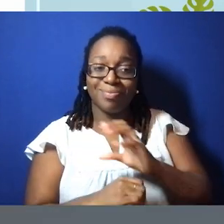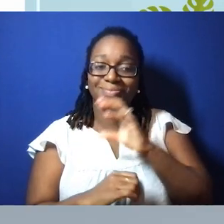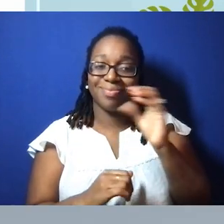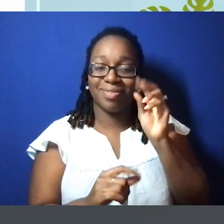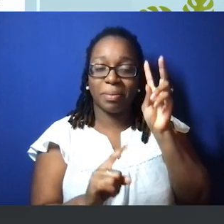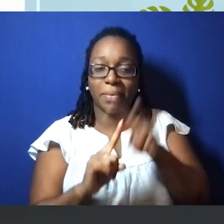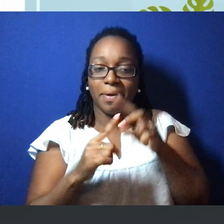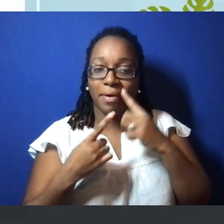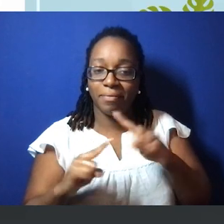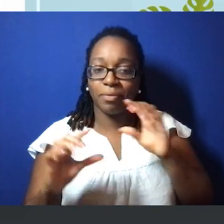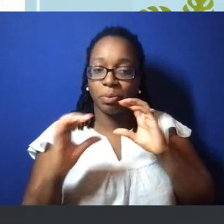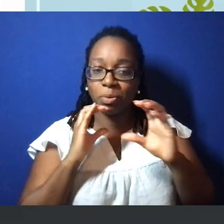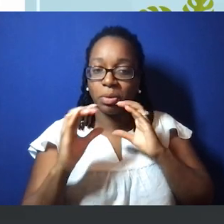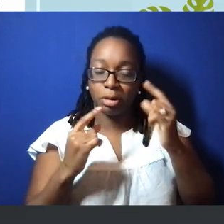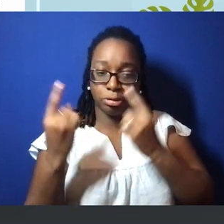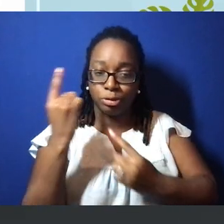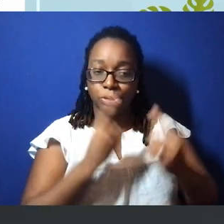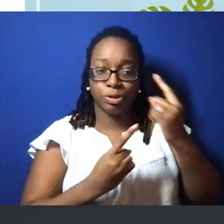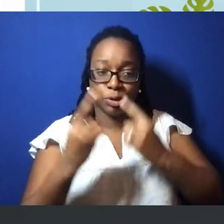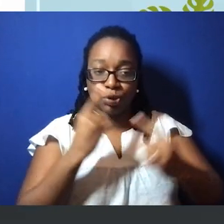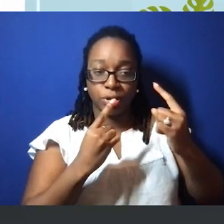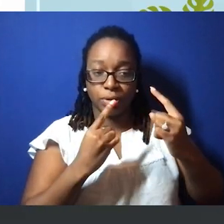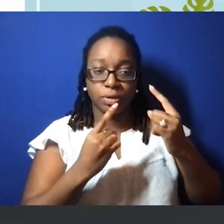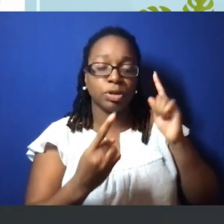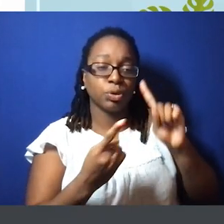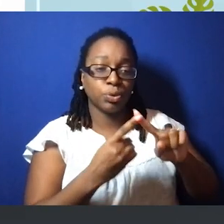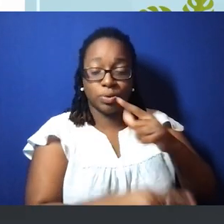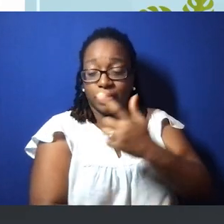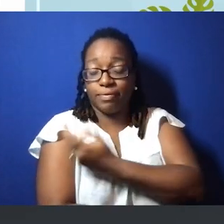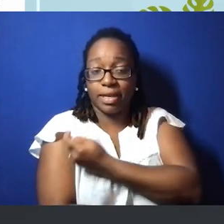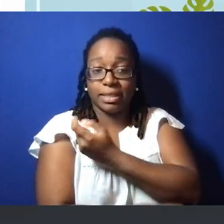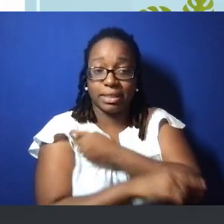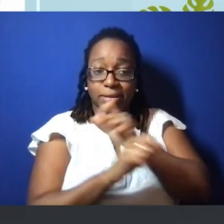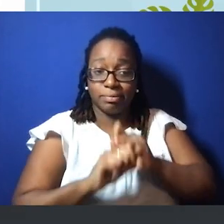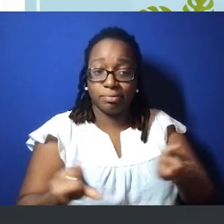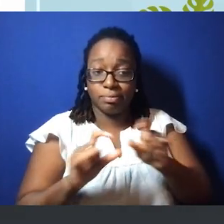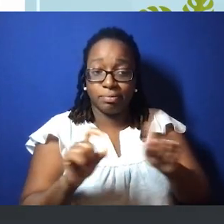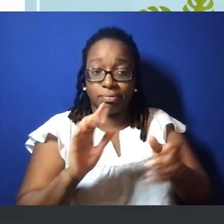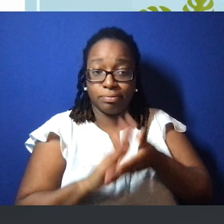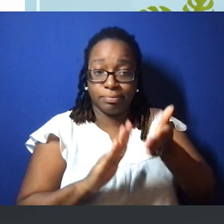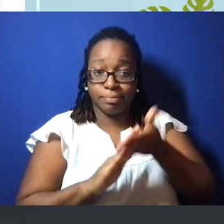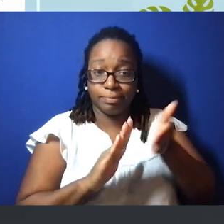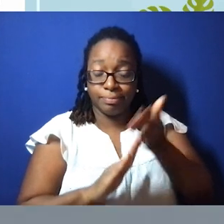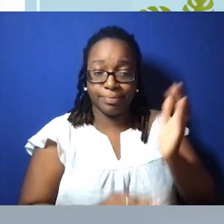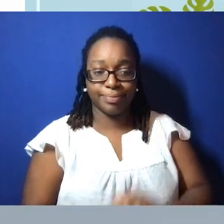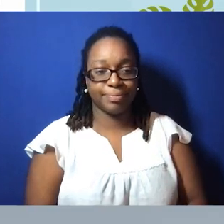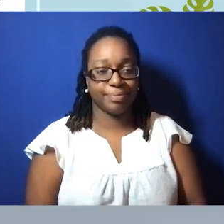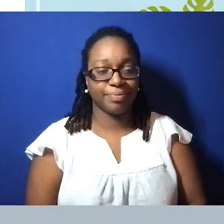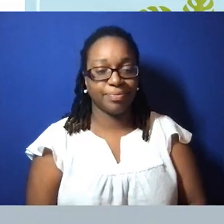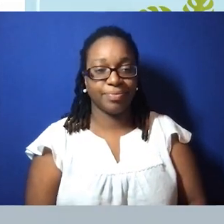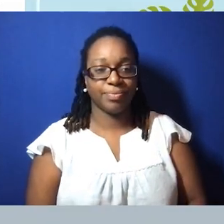communication, and apply effective communication considerations to vaccine distribution operations.